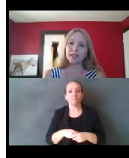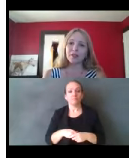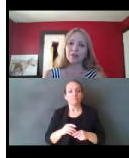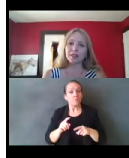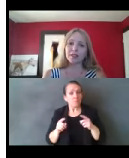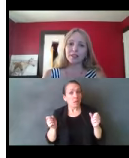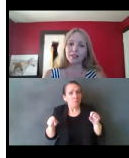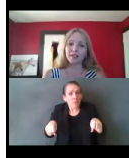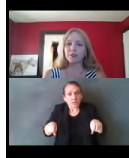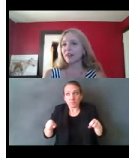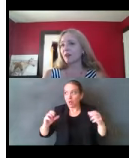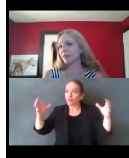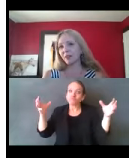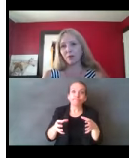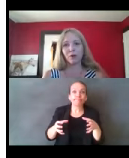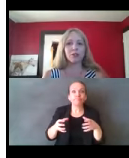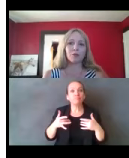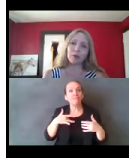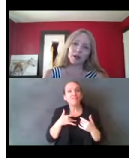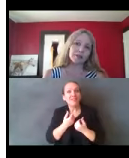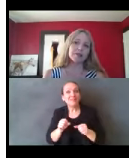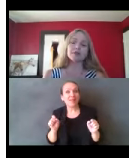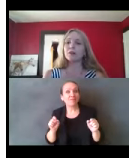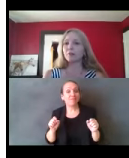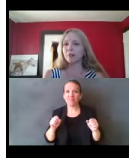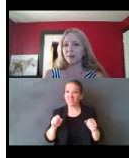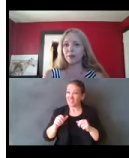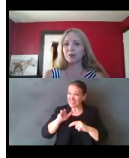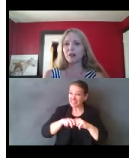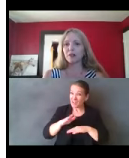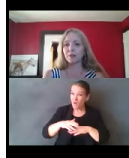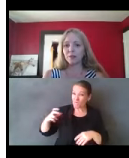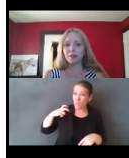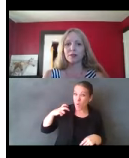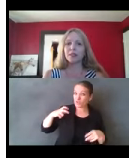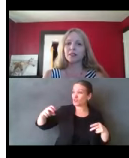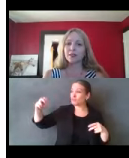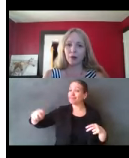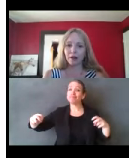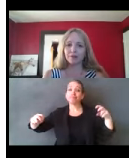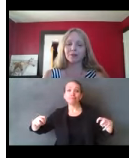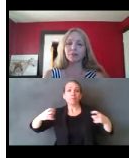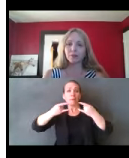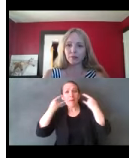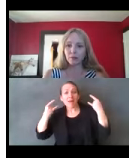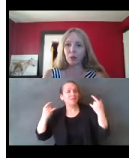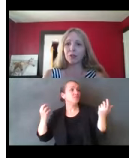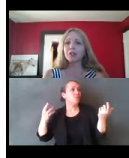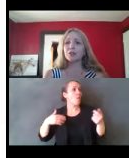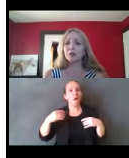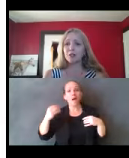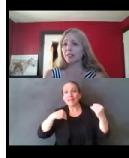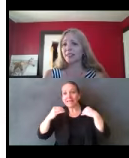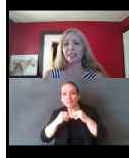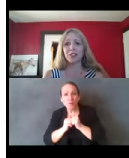to get together and to stay safe, sit outside on a porch, wear masks, those kinds of things, meet somewhere where you